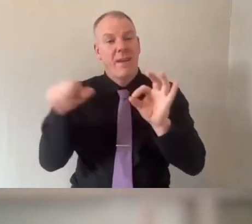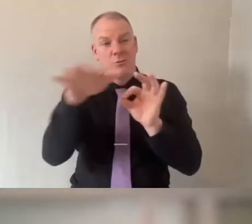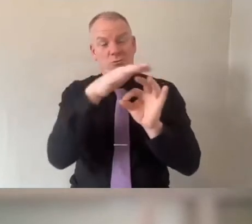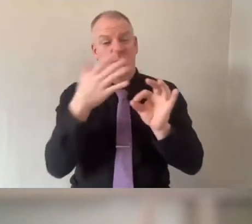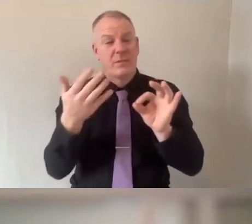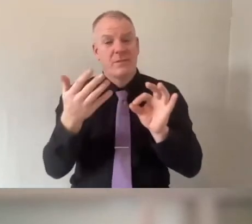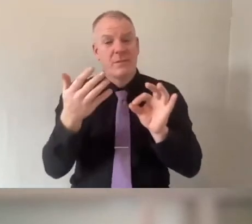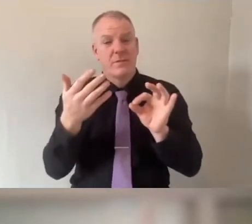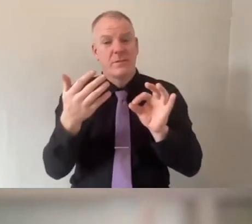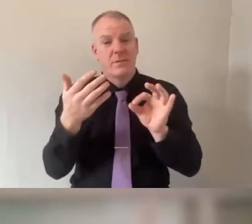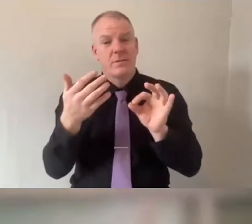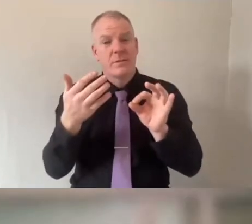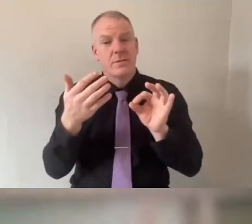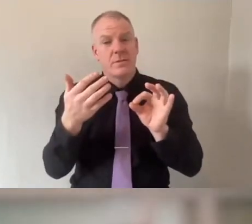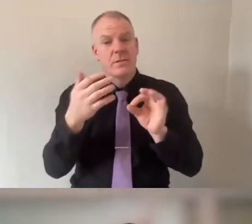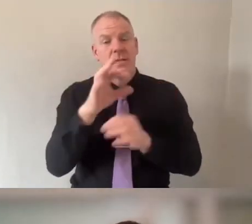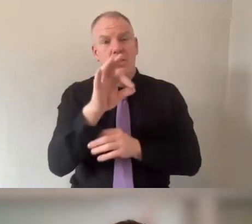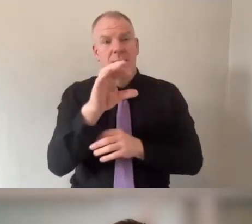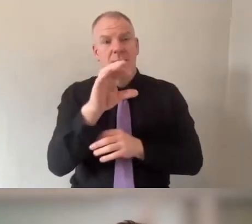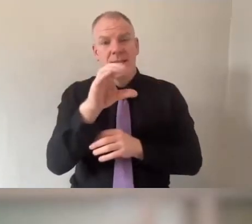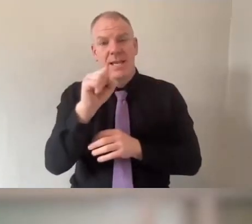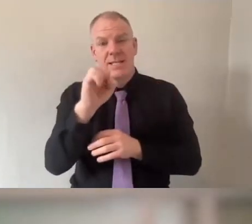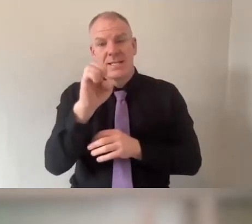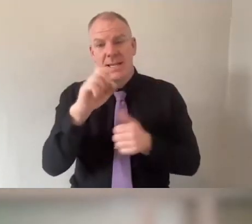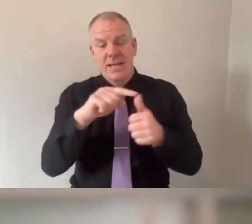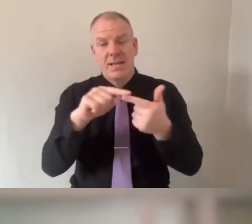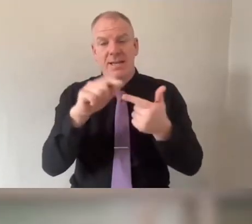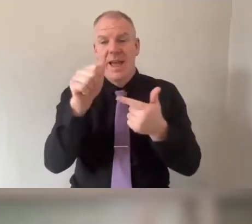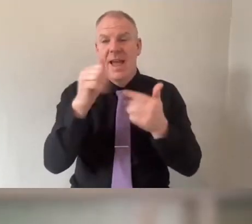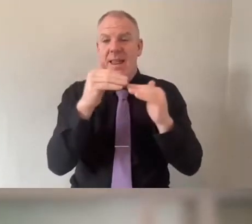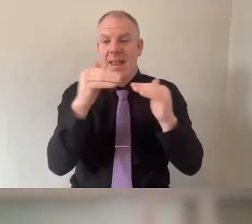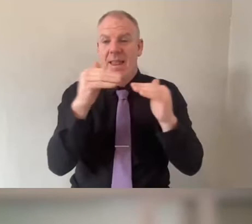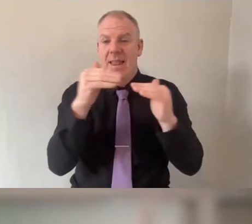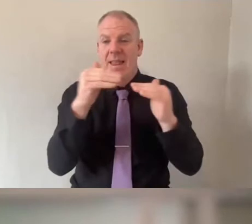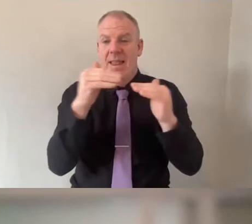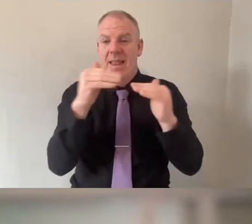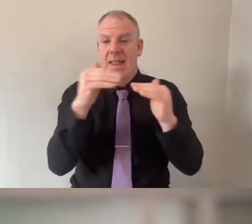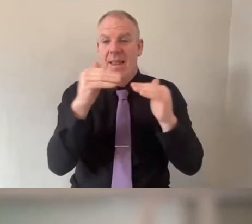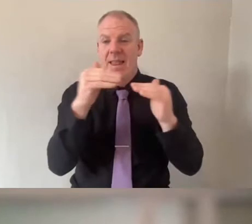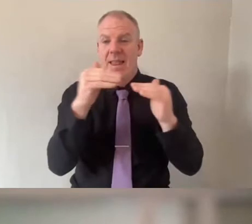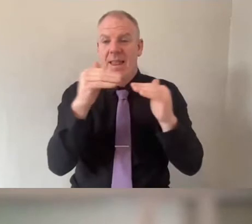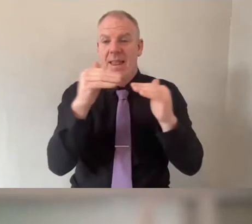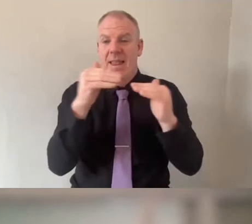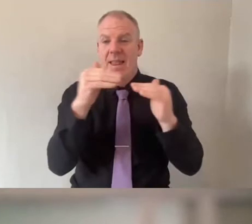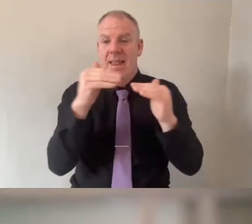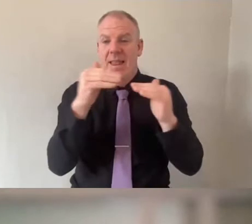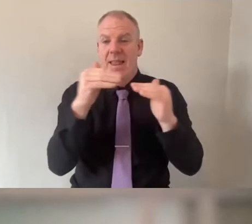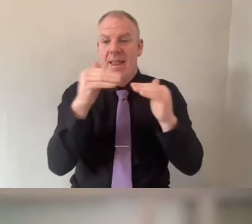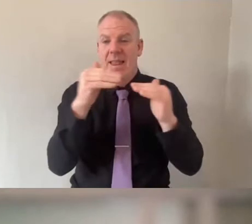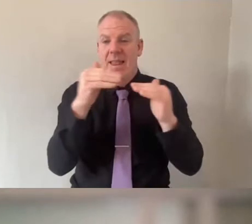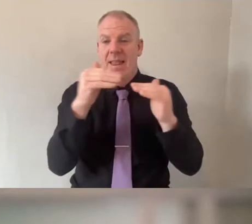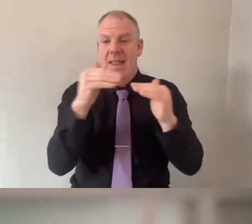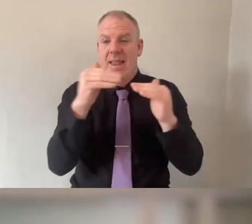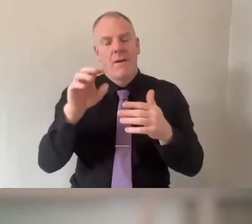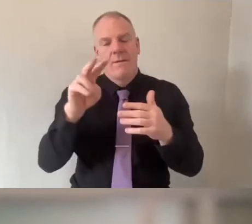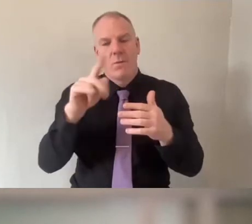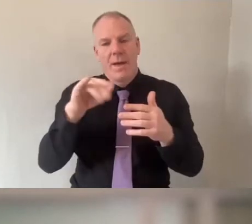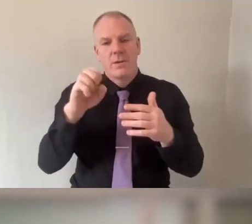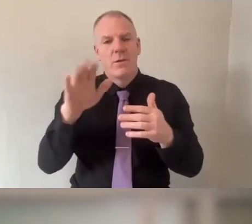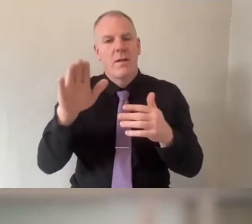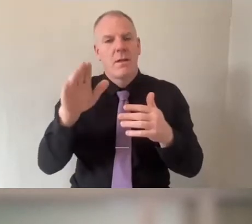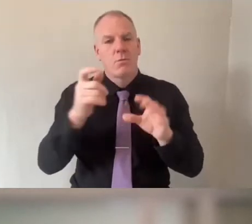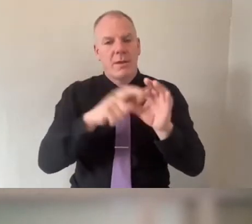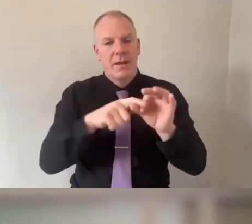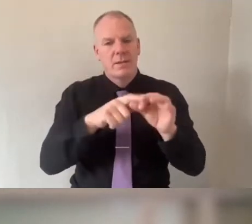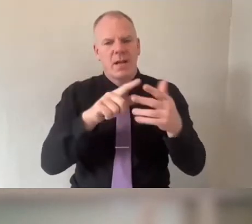that's GCSEs and A-levels in our country, and vocational qualifications. And the sort of things that were happening